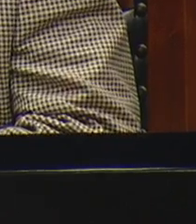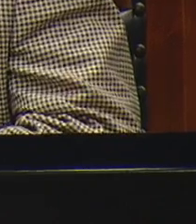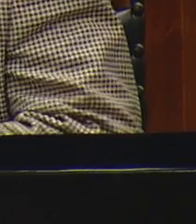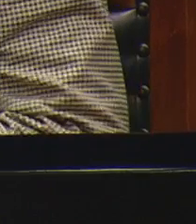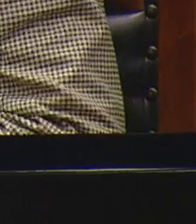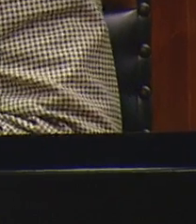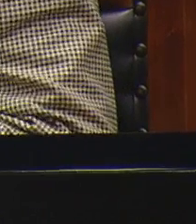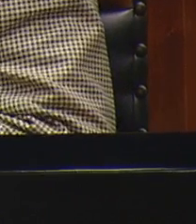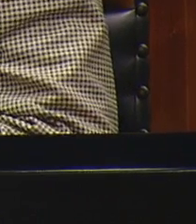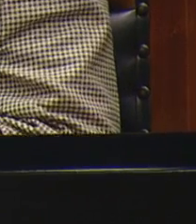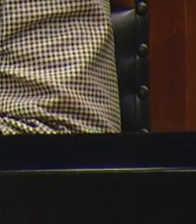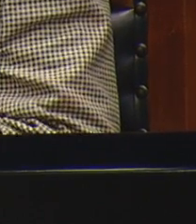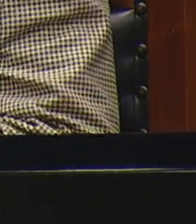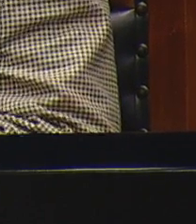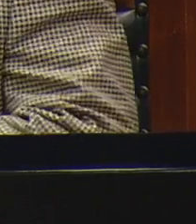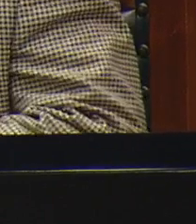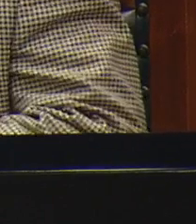The secretary will read the order.